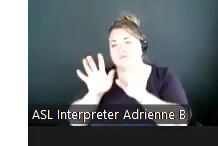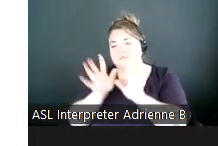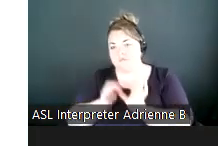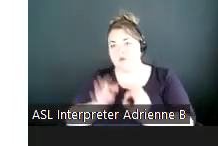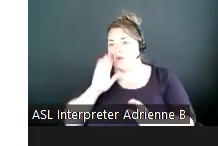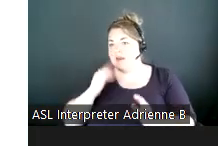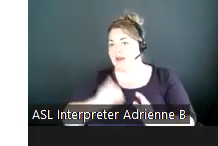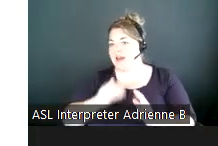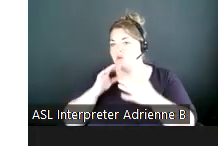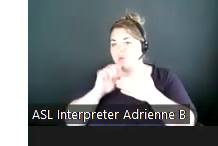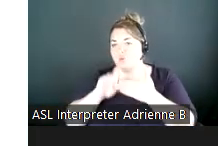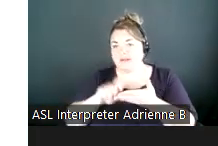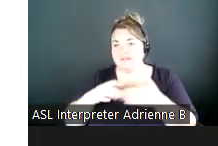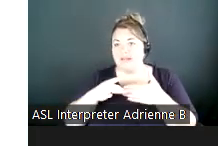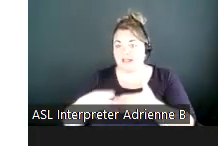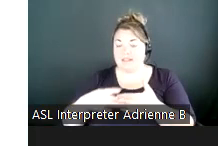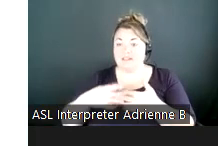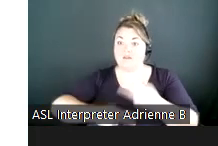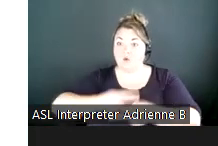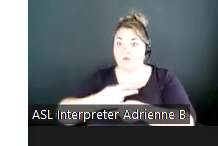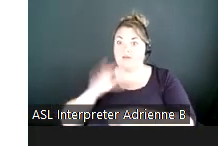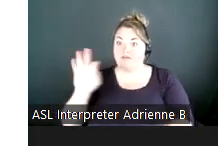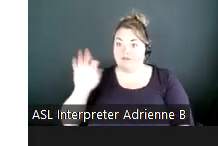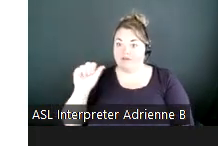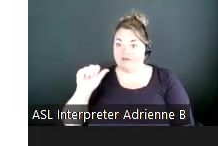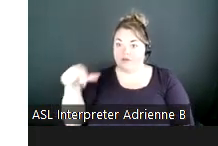this written guidance in the form of a frequently